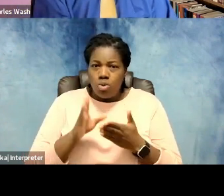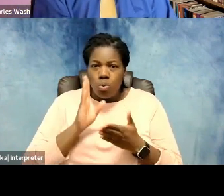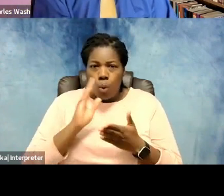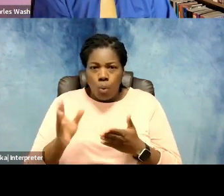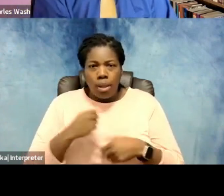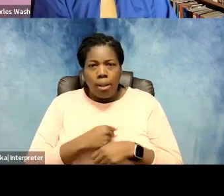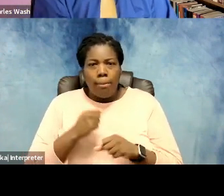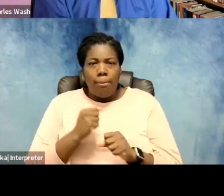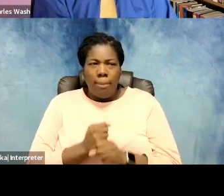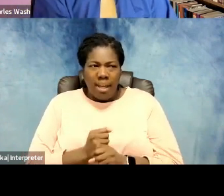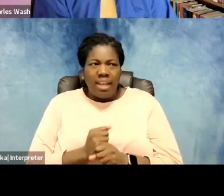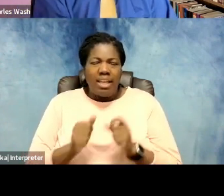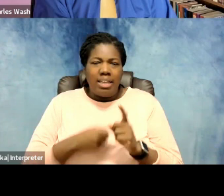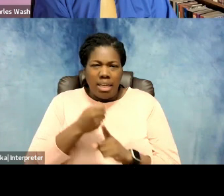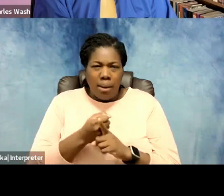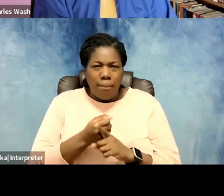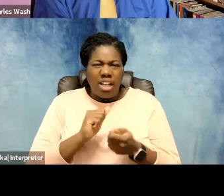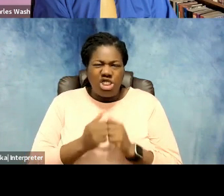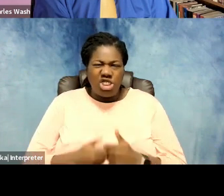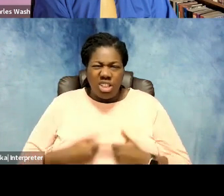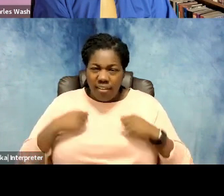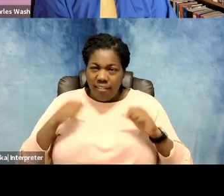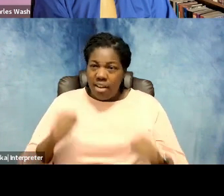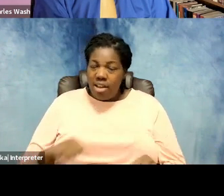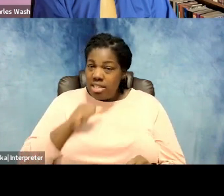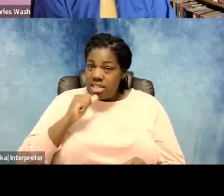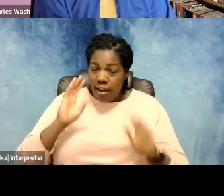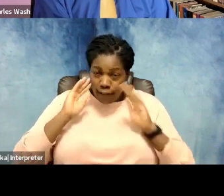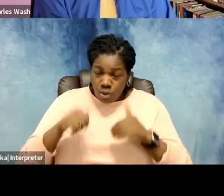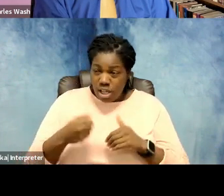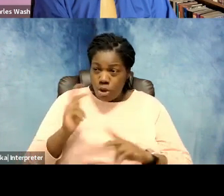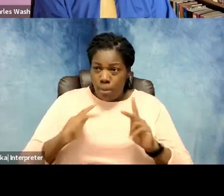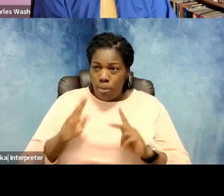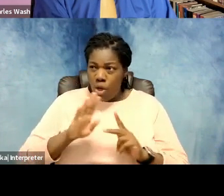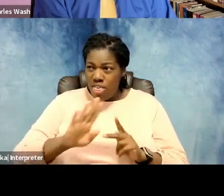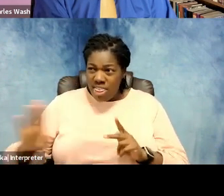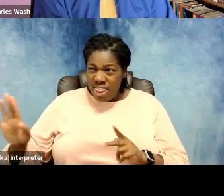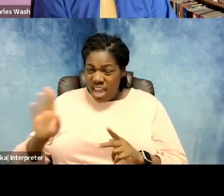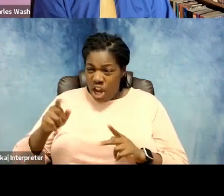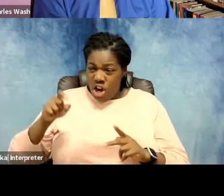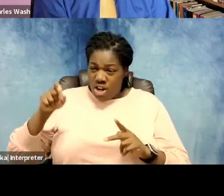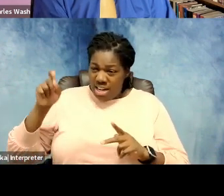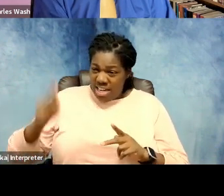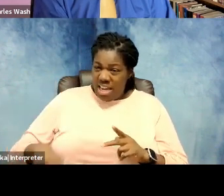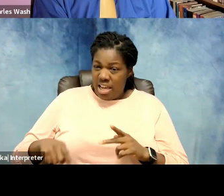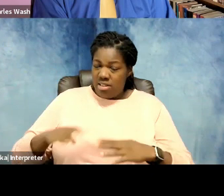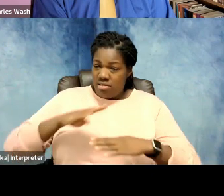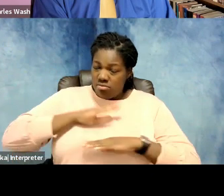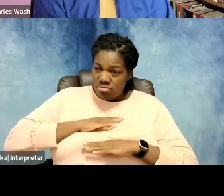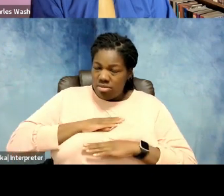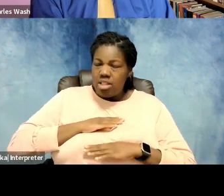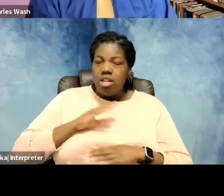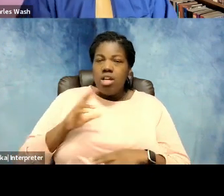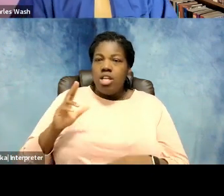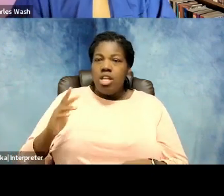a profound impact. And it's not about focusing on other people's needs. It's about focusing on other people's needs, not their feelings.